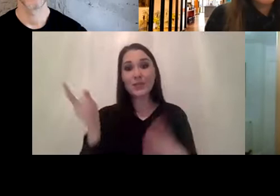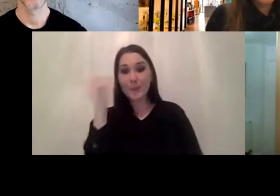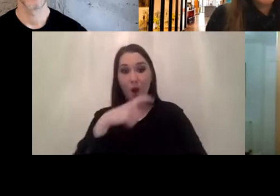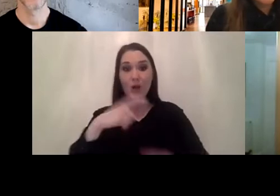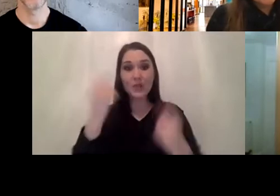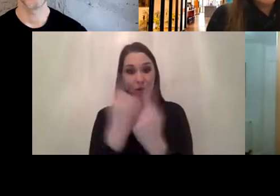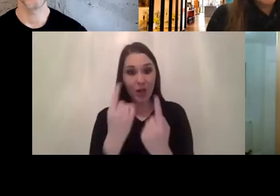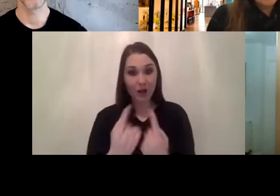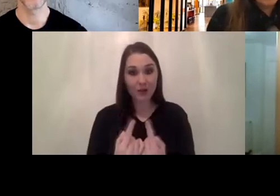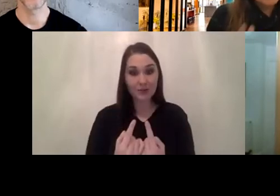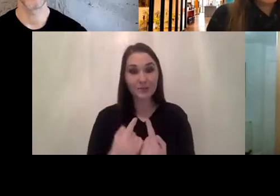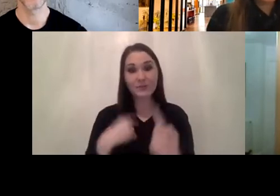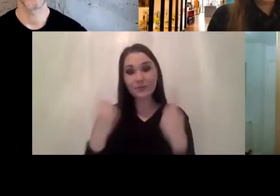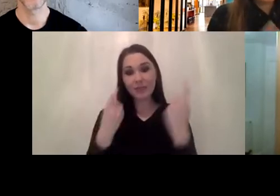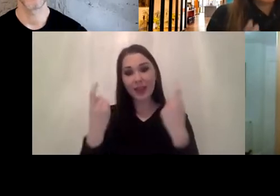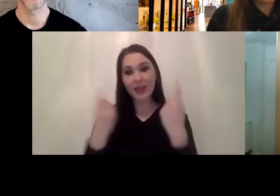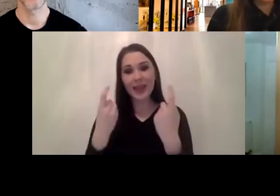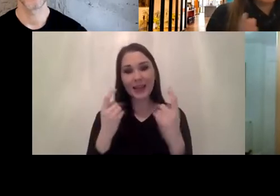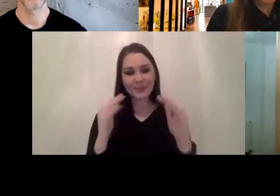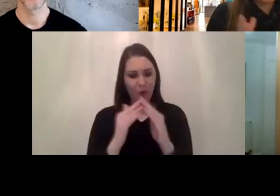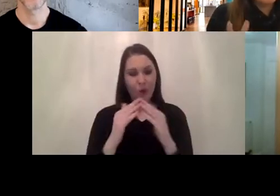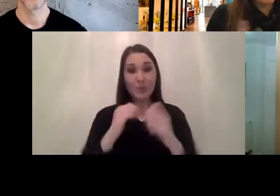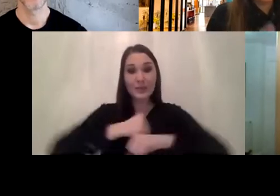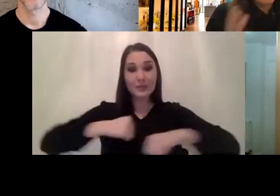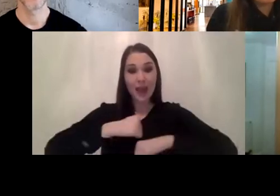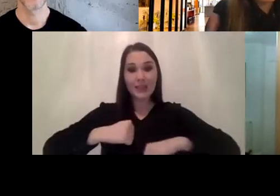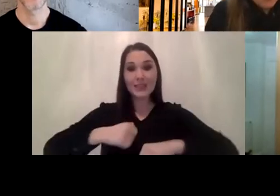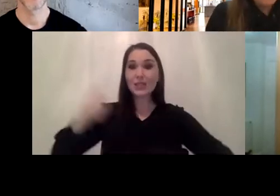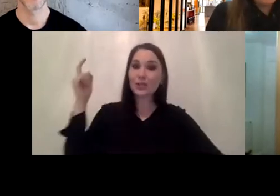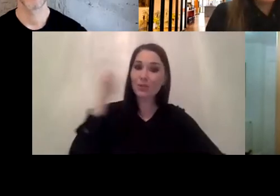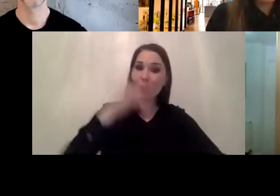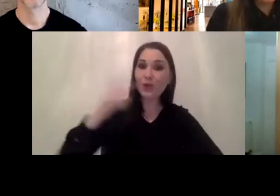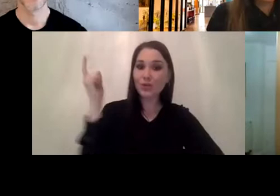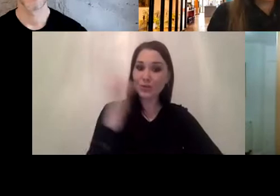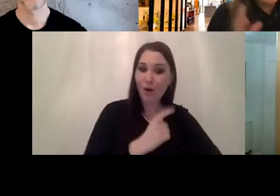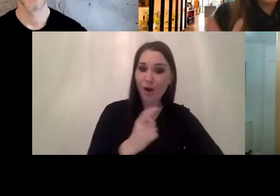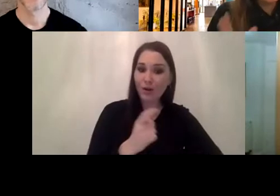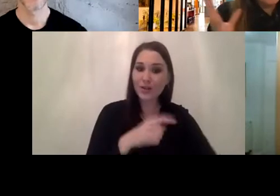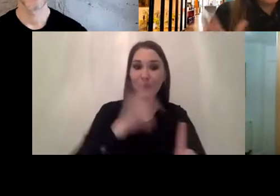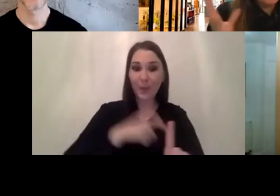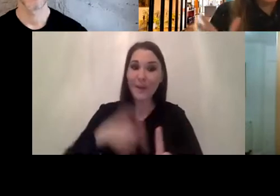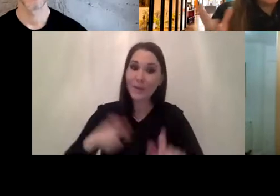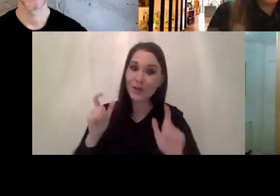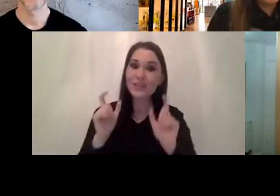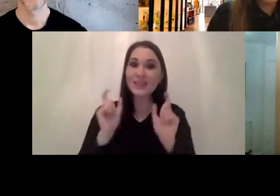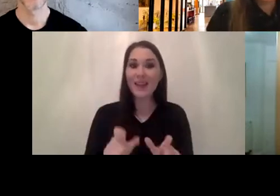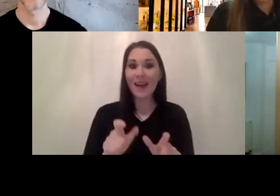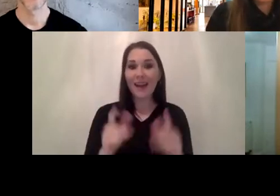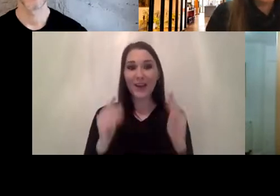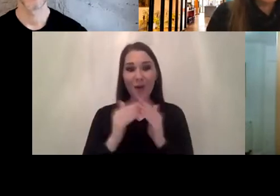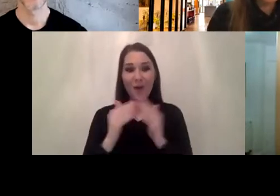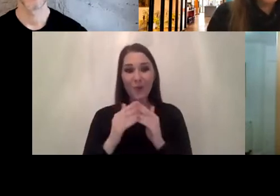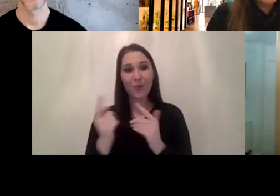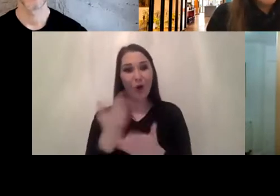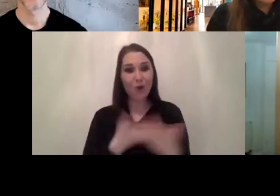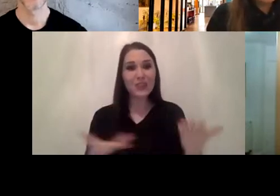because I think the home space just becoming smarter and smarter as people are staying at home, and there's also like one conversation that's been